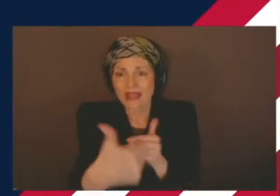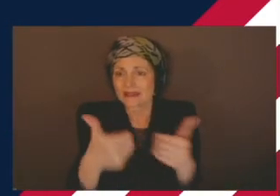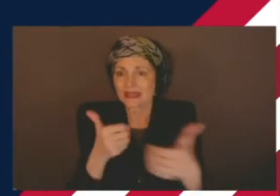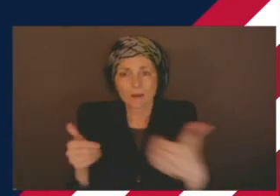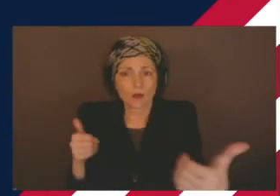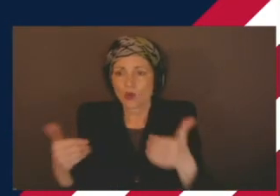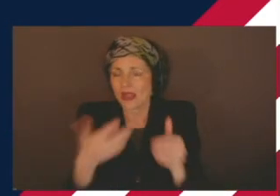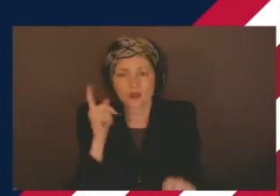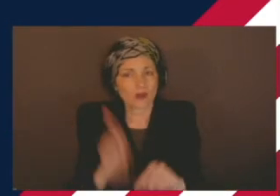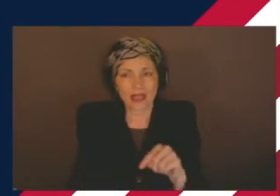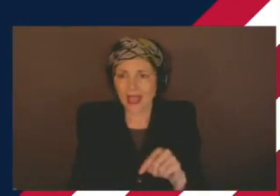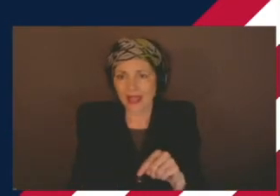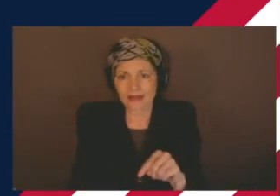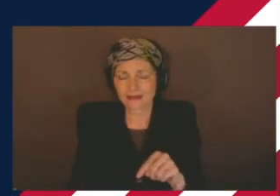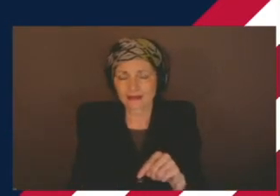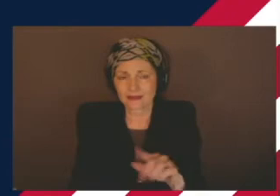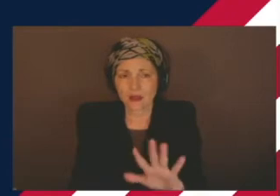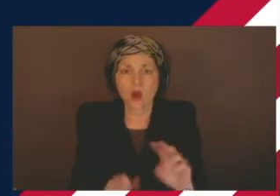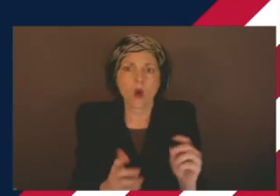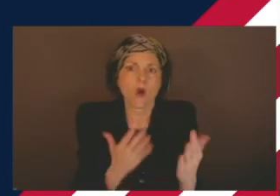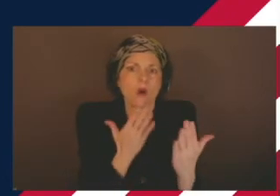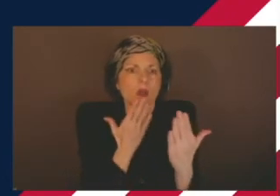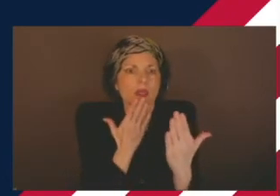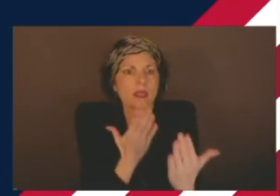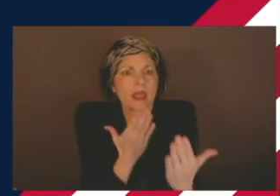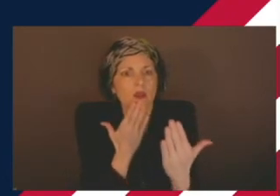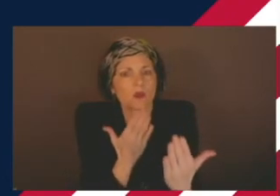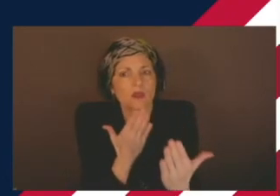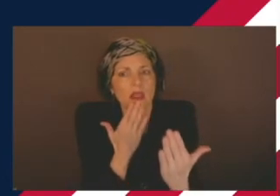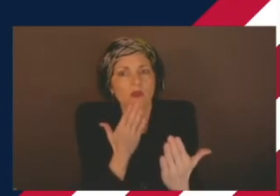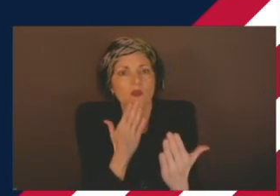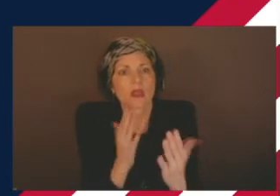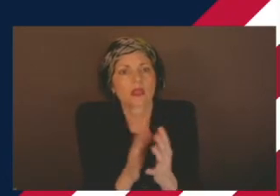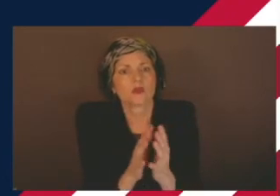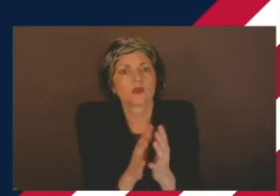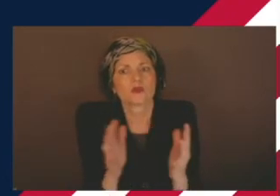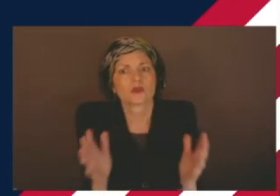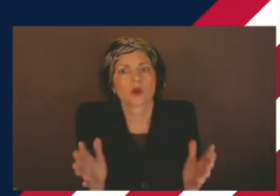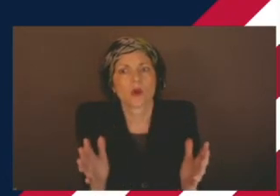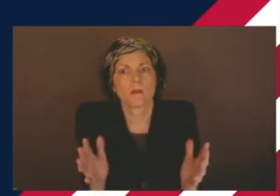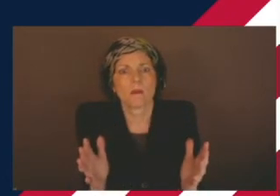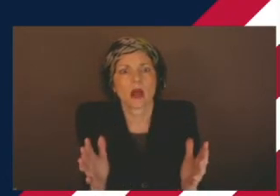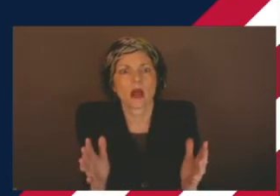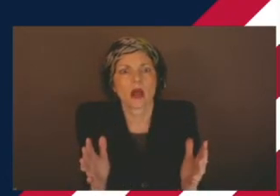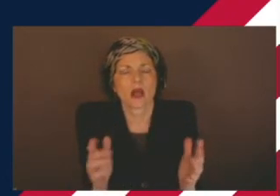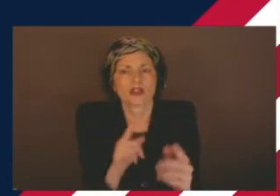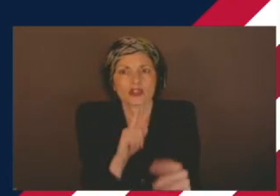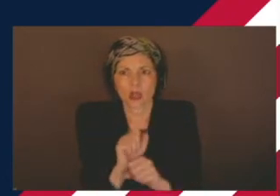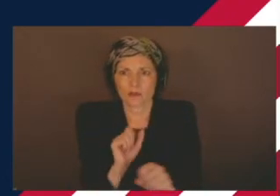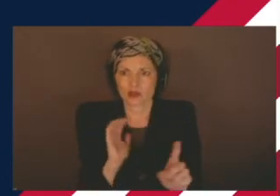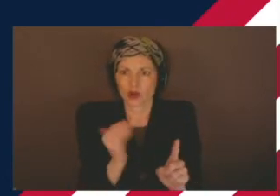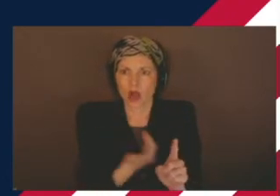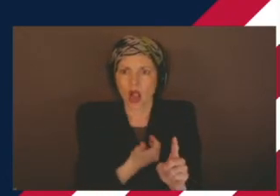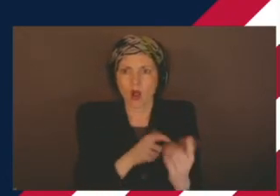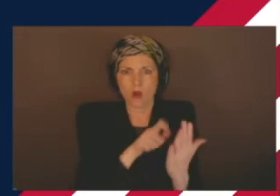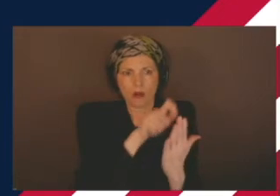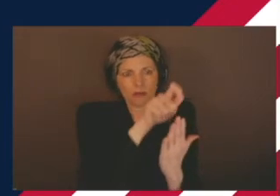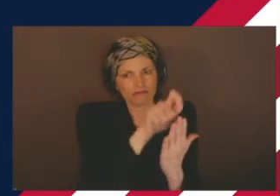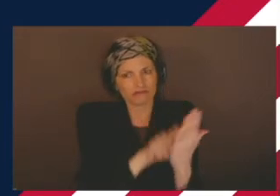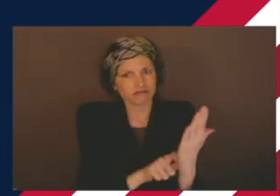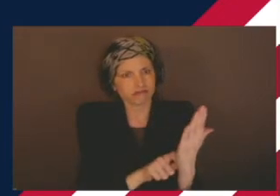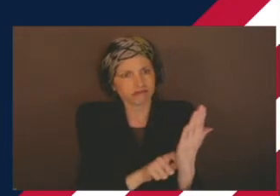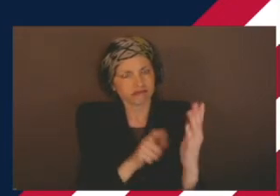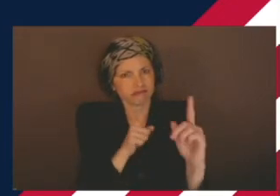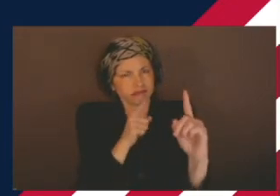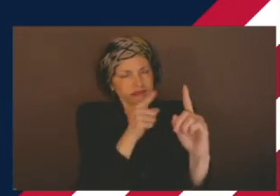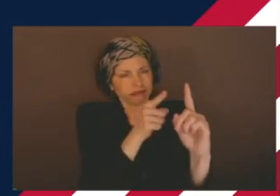Thank you so much. I'm sure our platform will listen. Those of us on the committee heard you